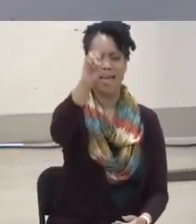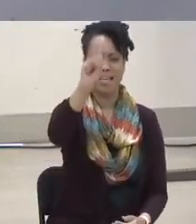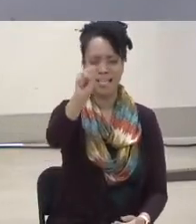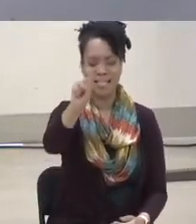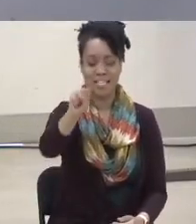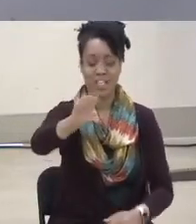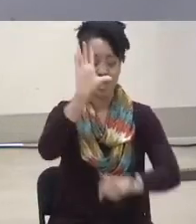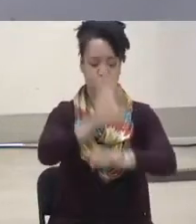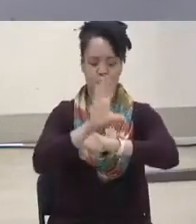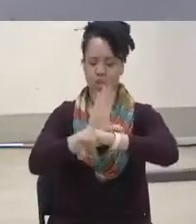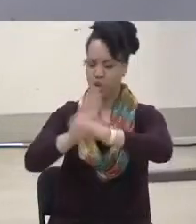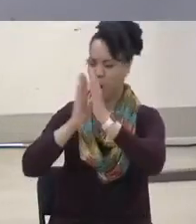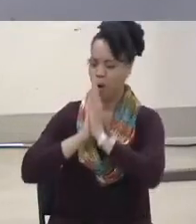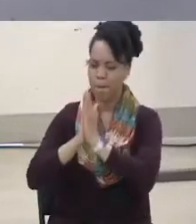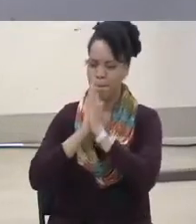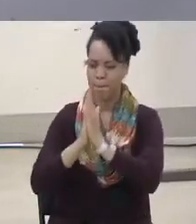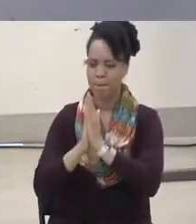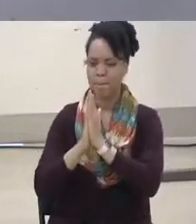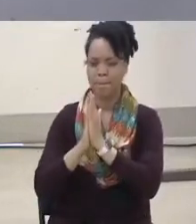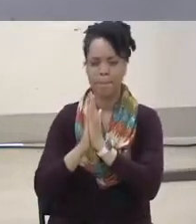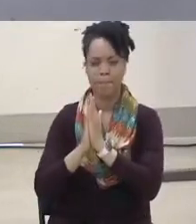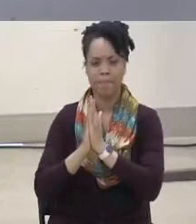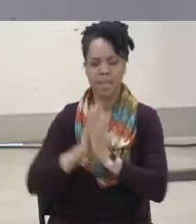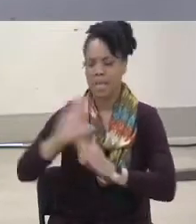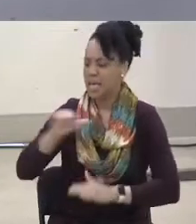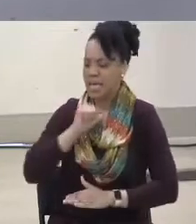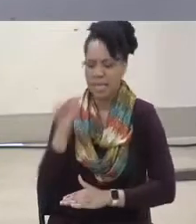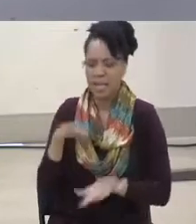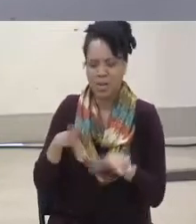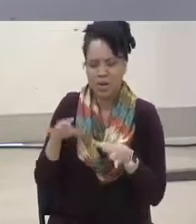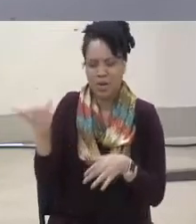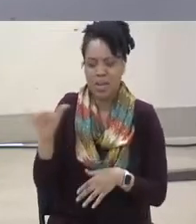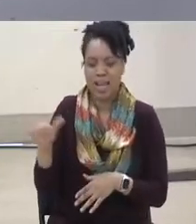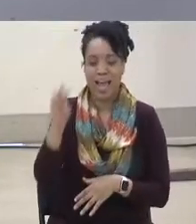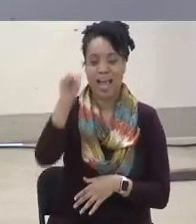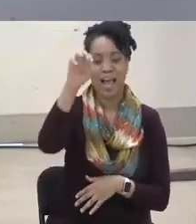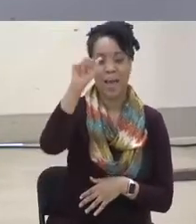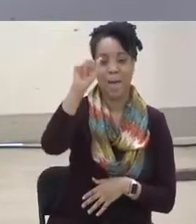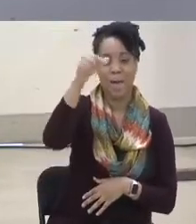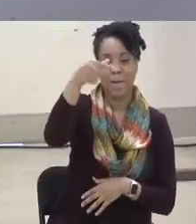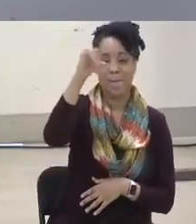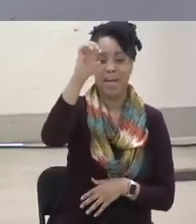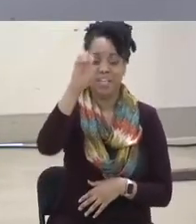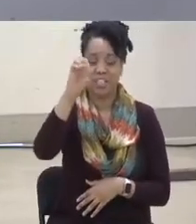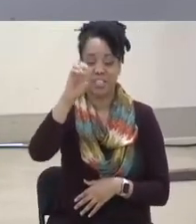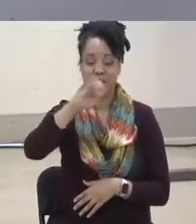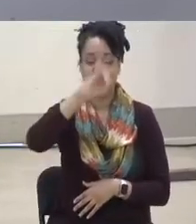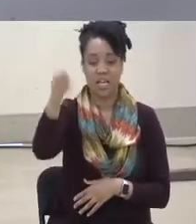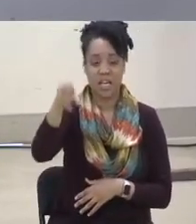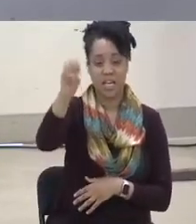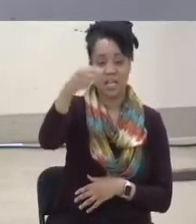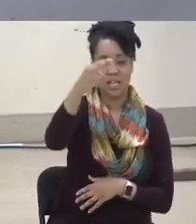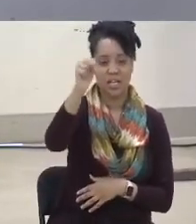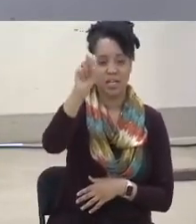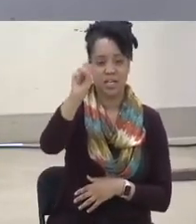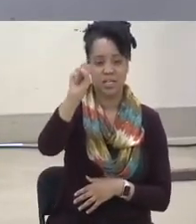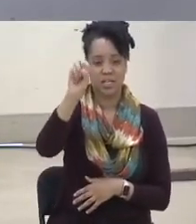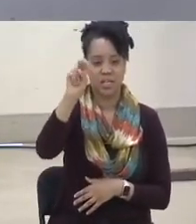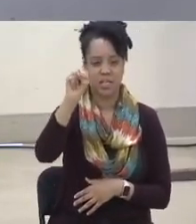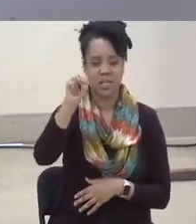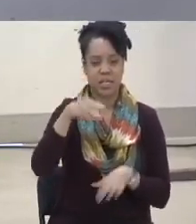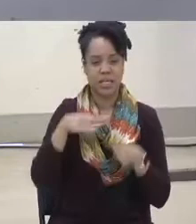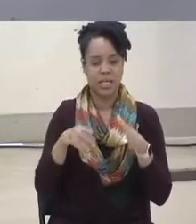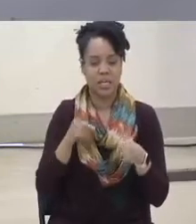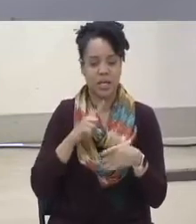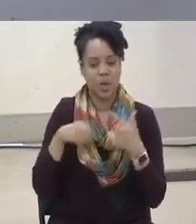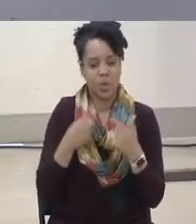church prayed. La iglesia oró. They didn't do like Magic Johnson did when he had HIV. No hicieron como Magic Johnson hizo cuando